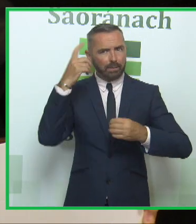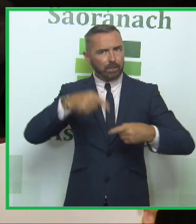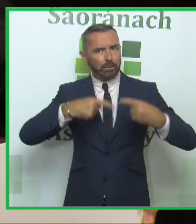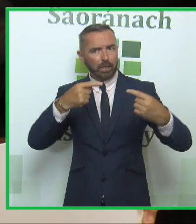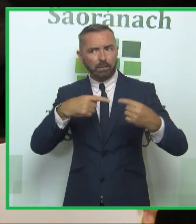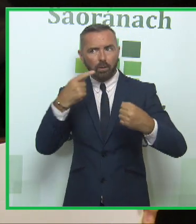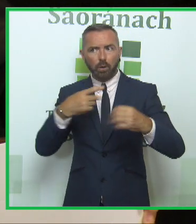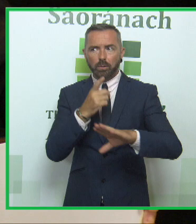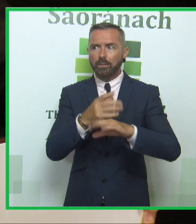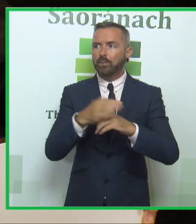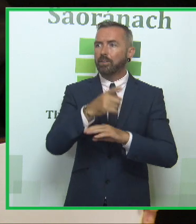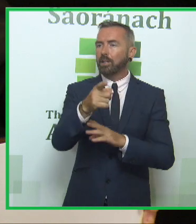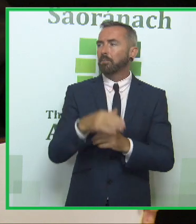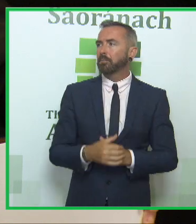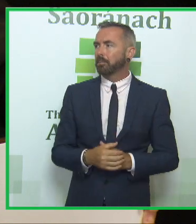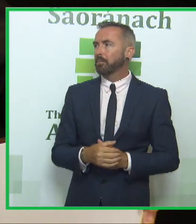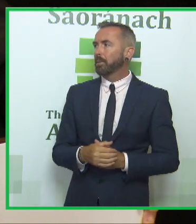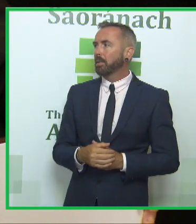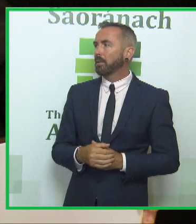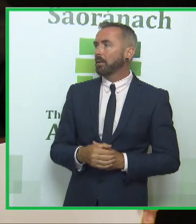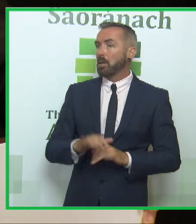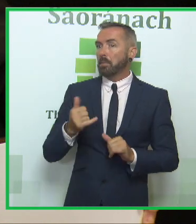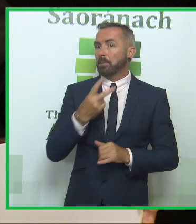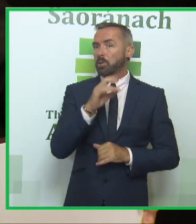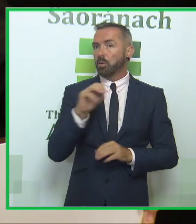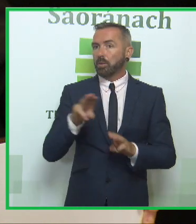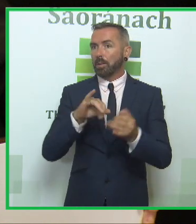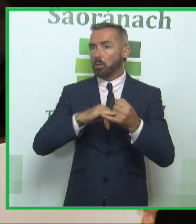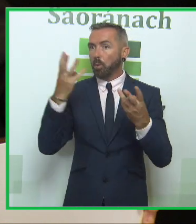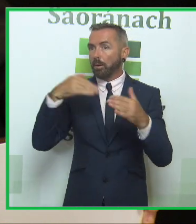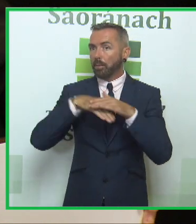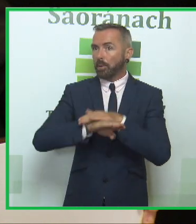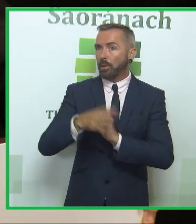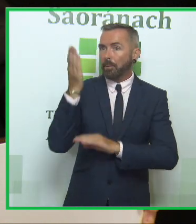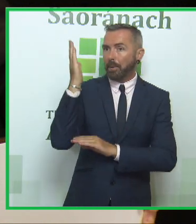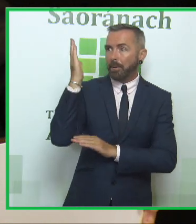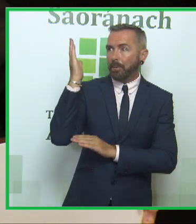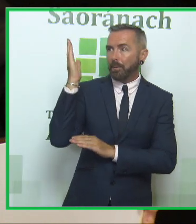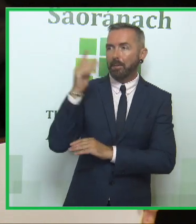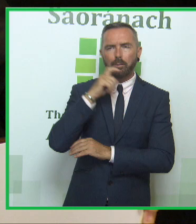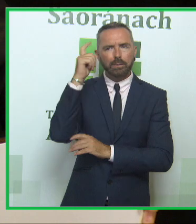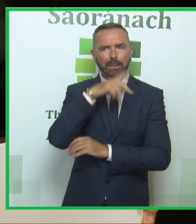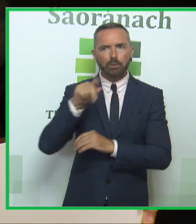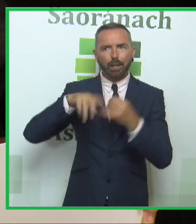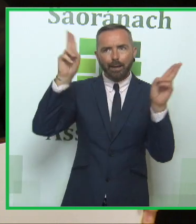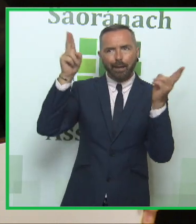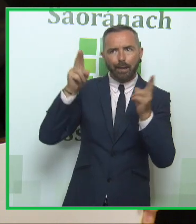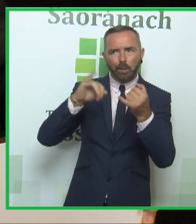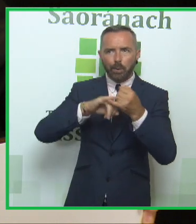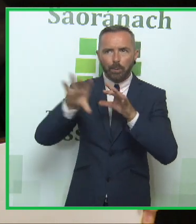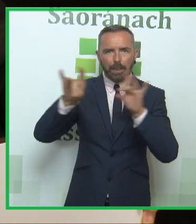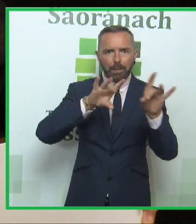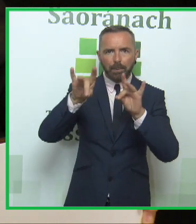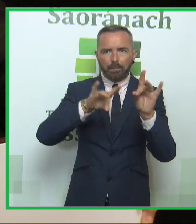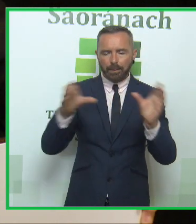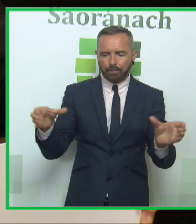face is, there could be a line of 200 people really want to come in here and present. And it's a difficult challenge to try to get the mix right and get